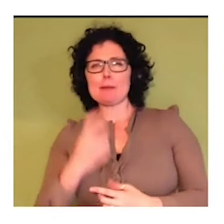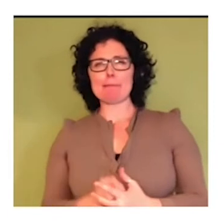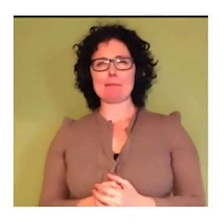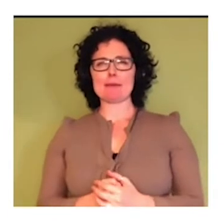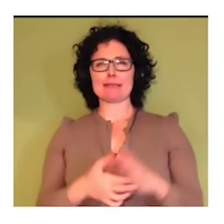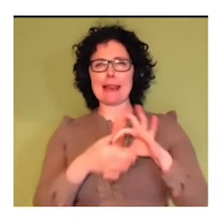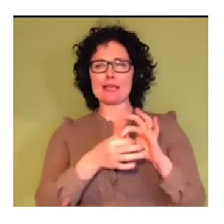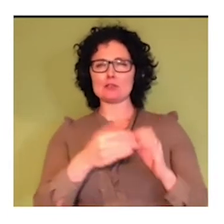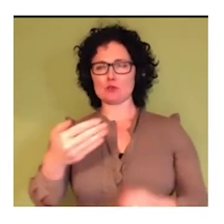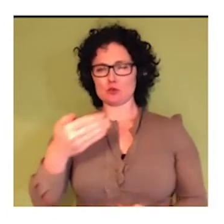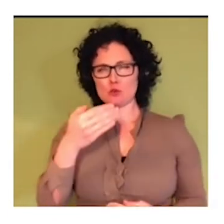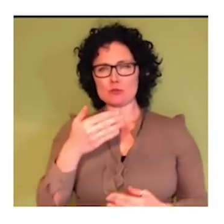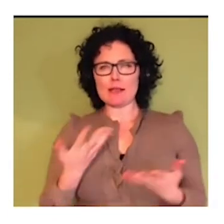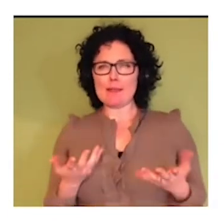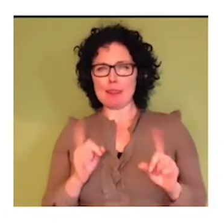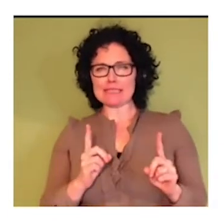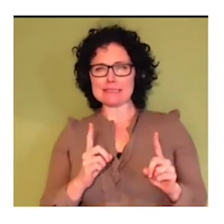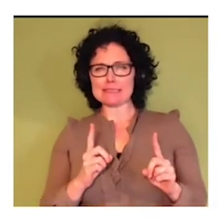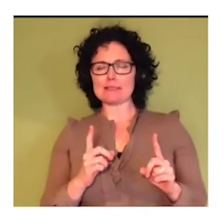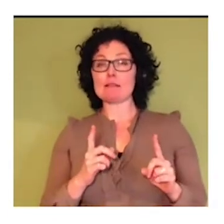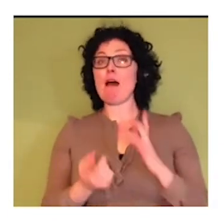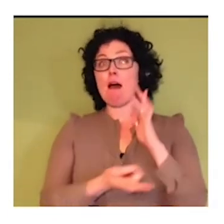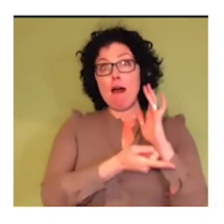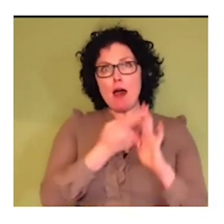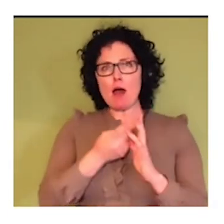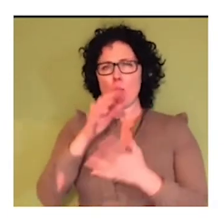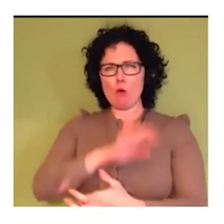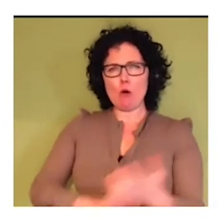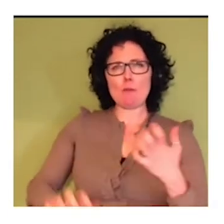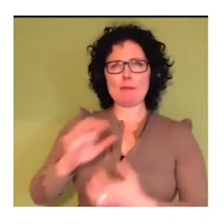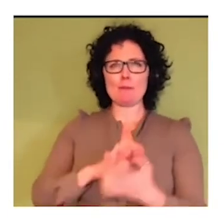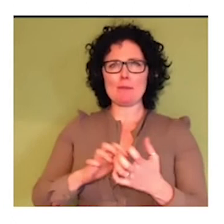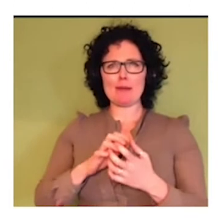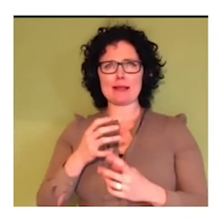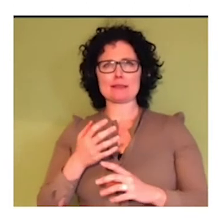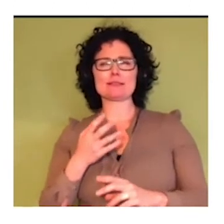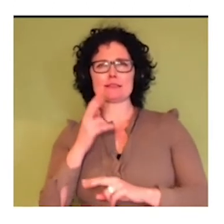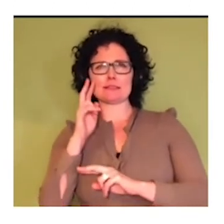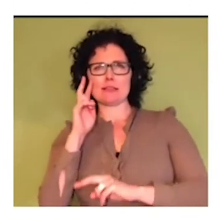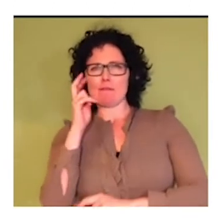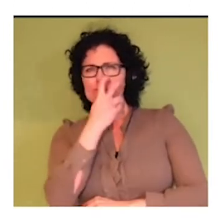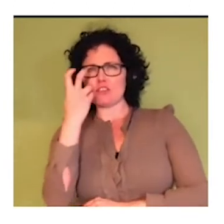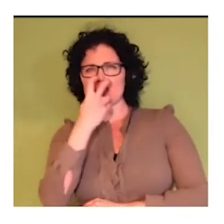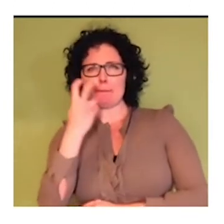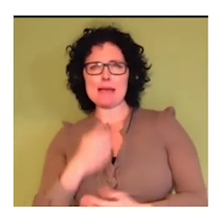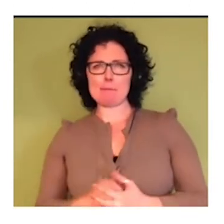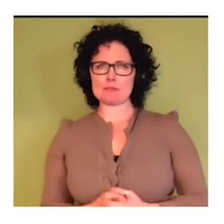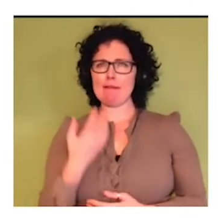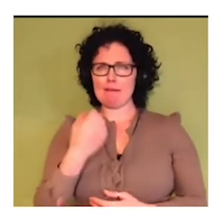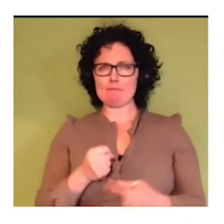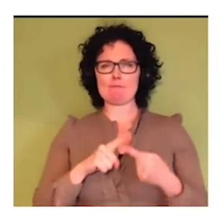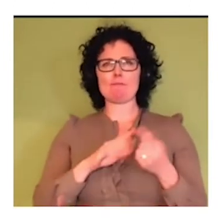So there are various other more complicated vision impairments such as